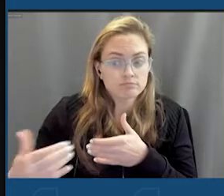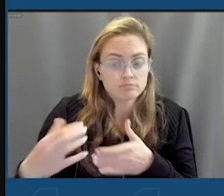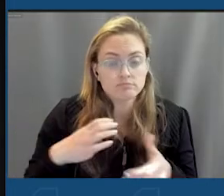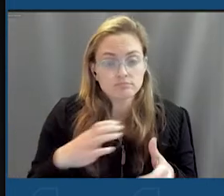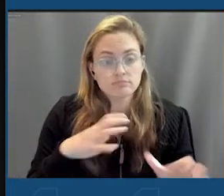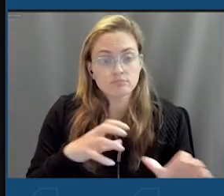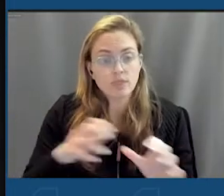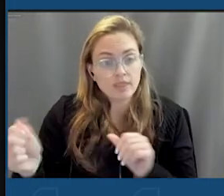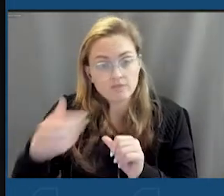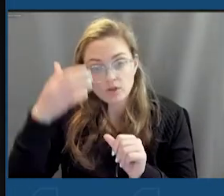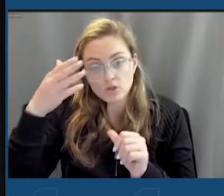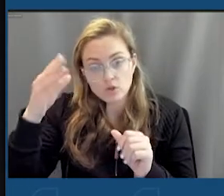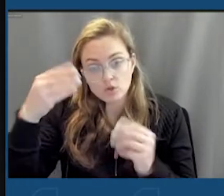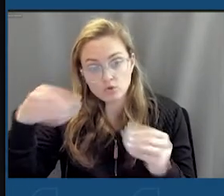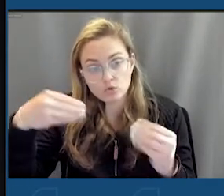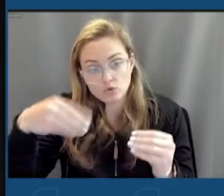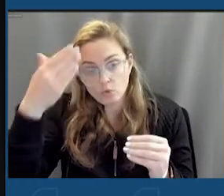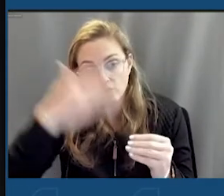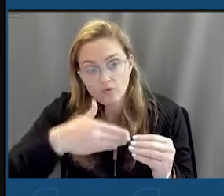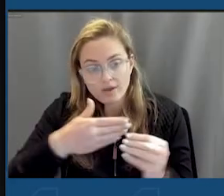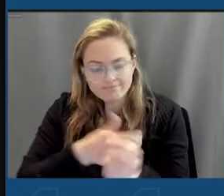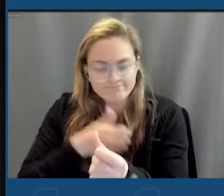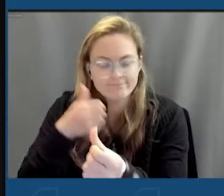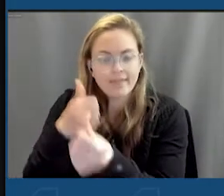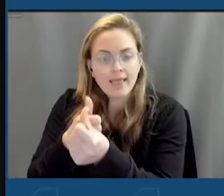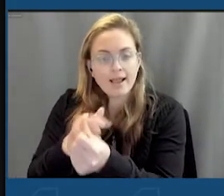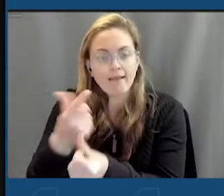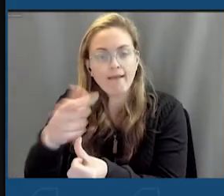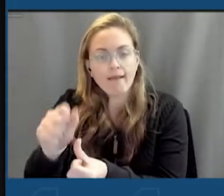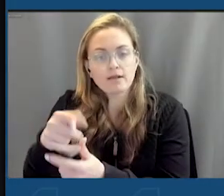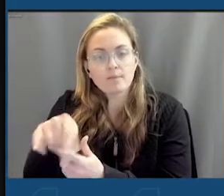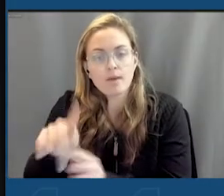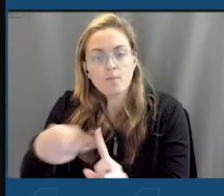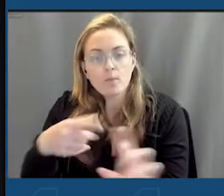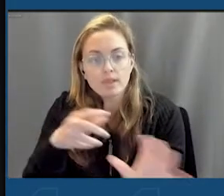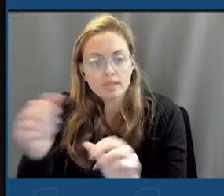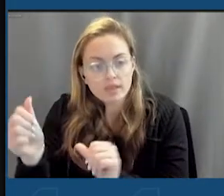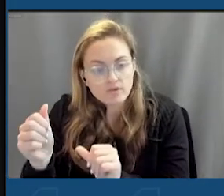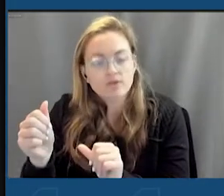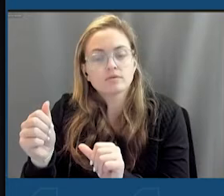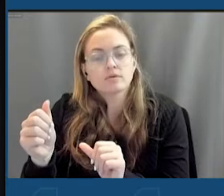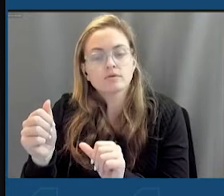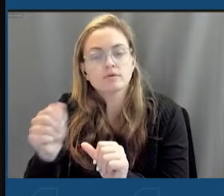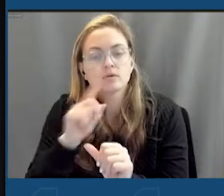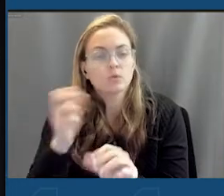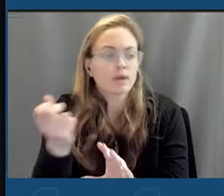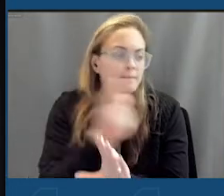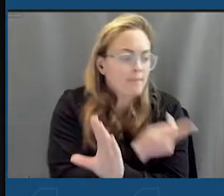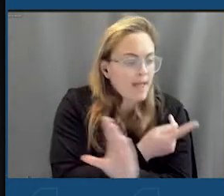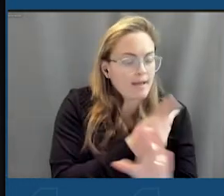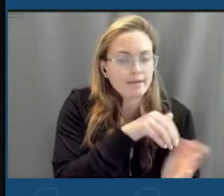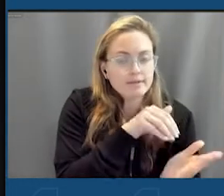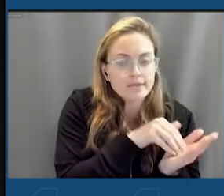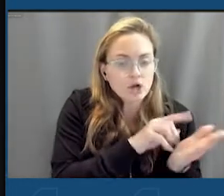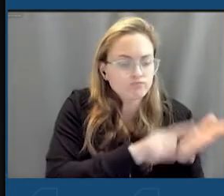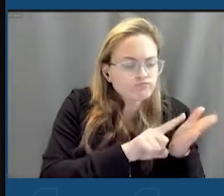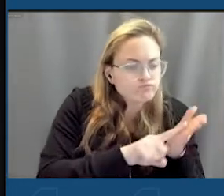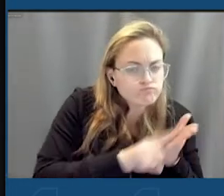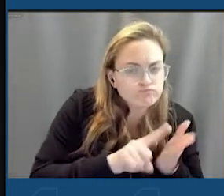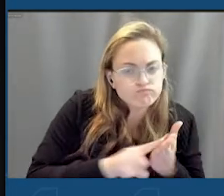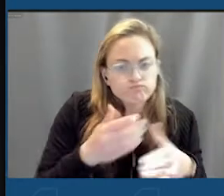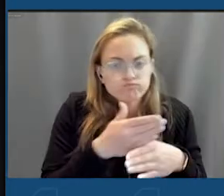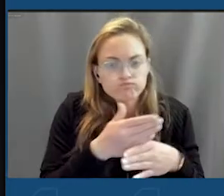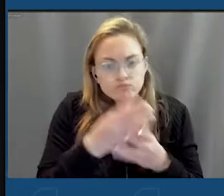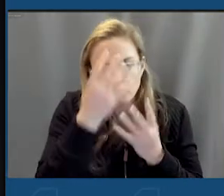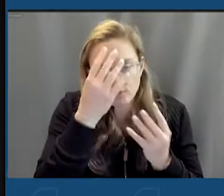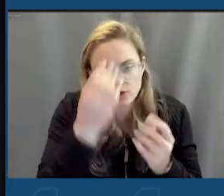the storefront, they struck a gas pump as they left. All that information came back to the center. Investigators do all their work. They share more information back with